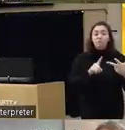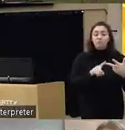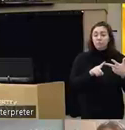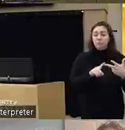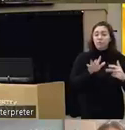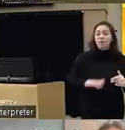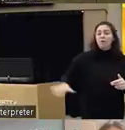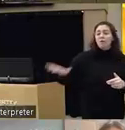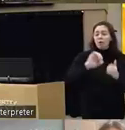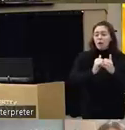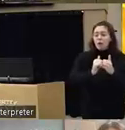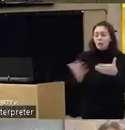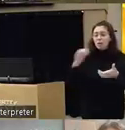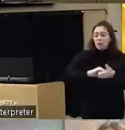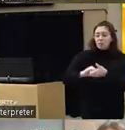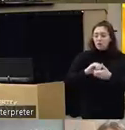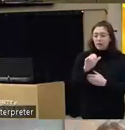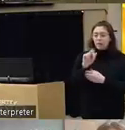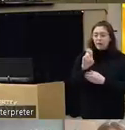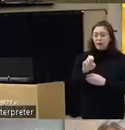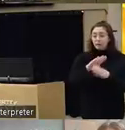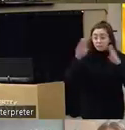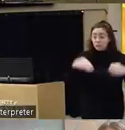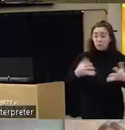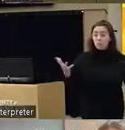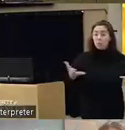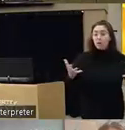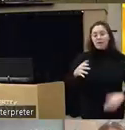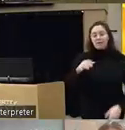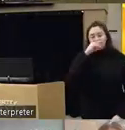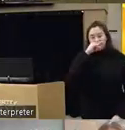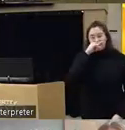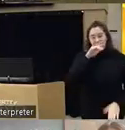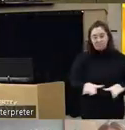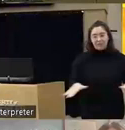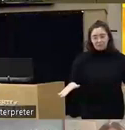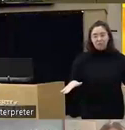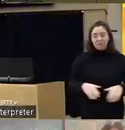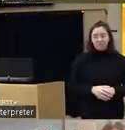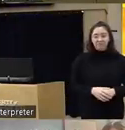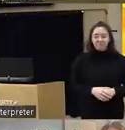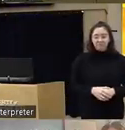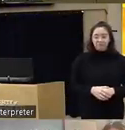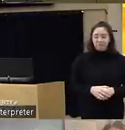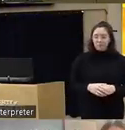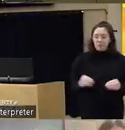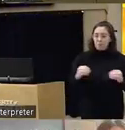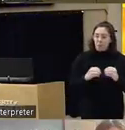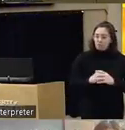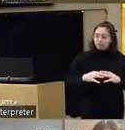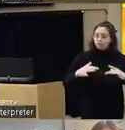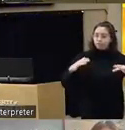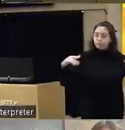collaborative care, and I was asked to focus particularly on pediatrics and its growing literature support and